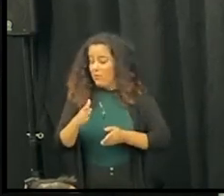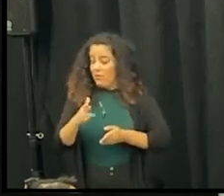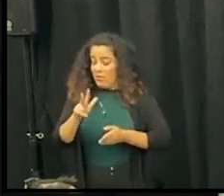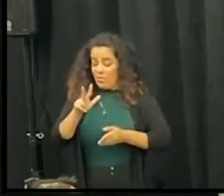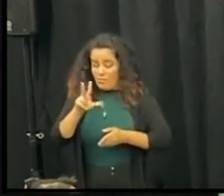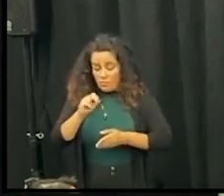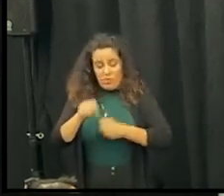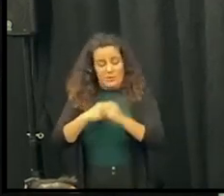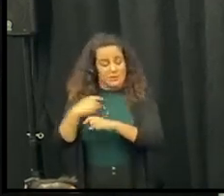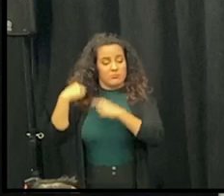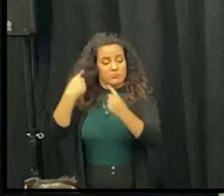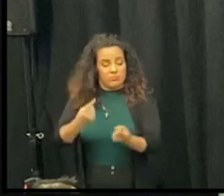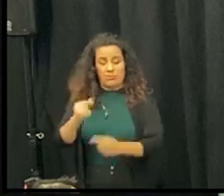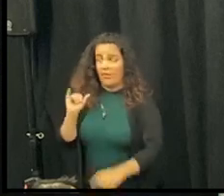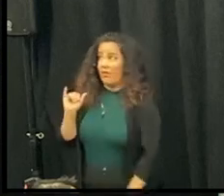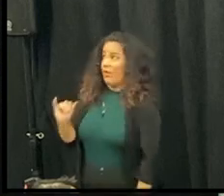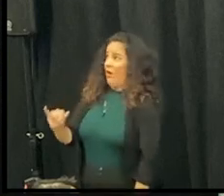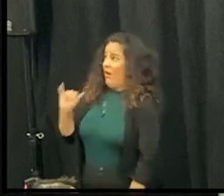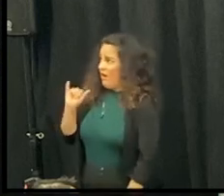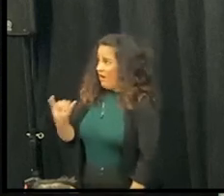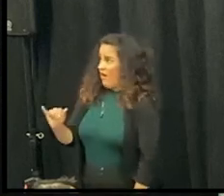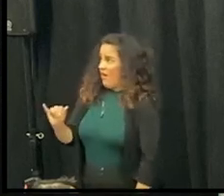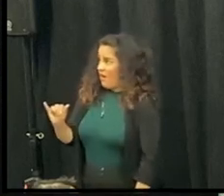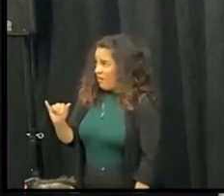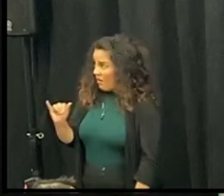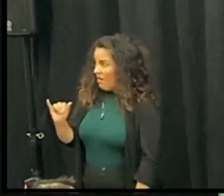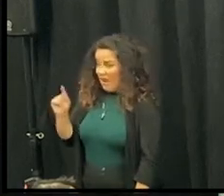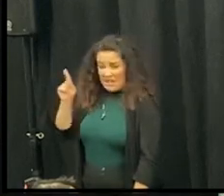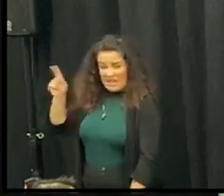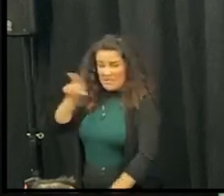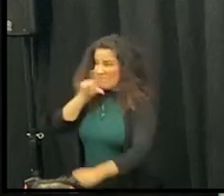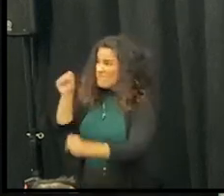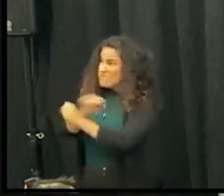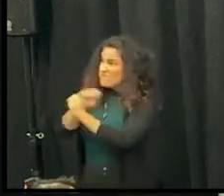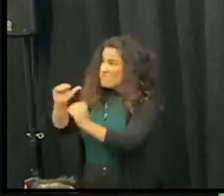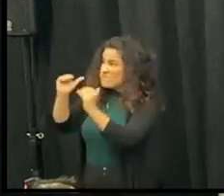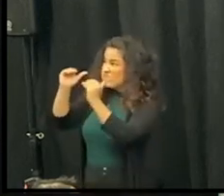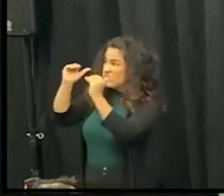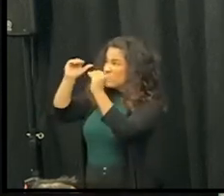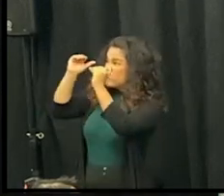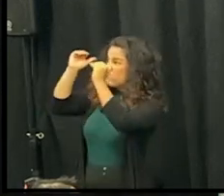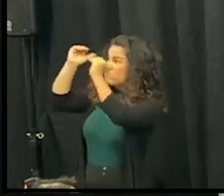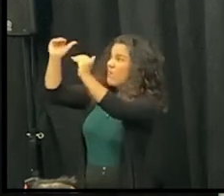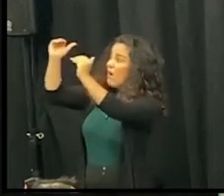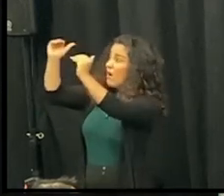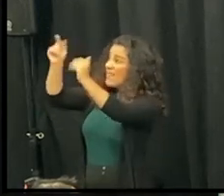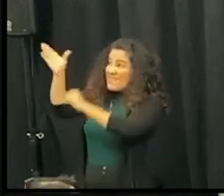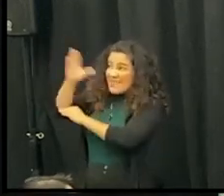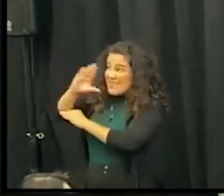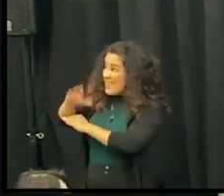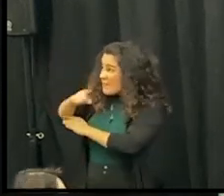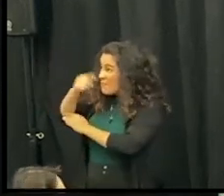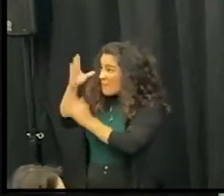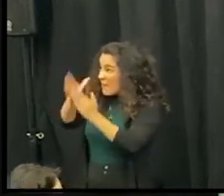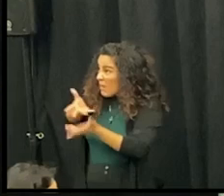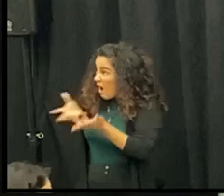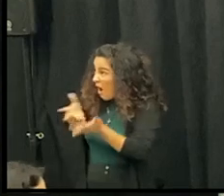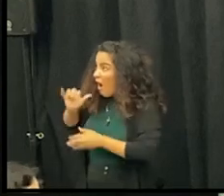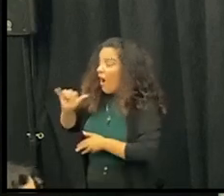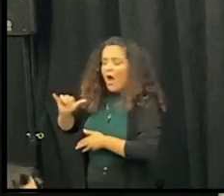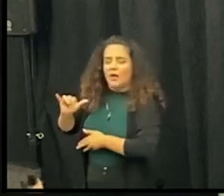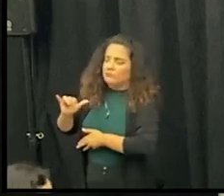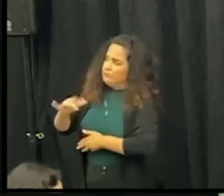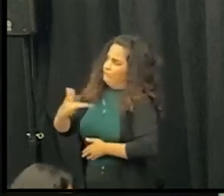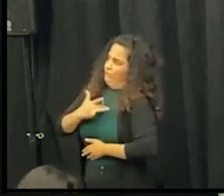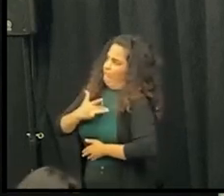that from someone of that stature was so meaningful for me as much as I guess it was for him. So I think, you know, having people